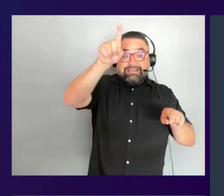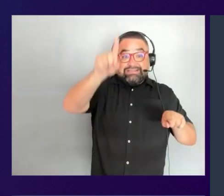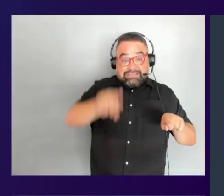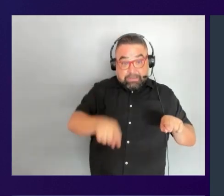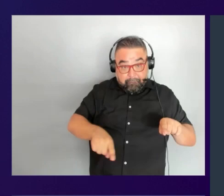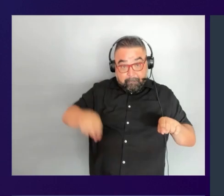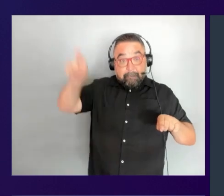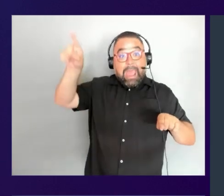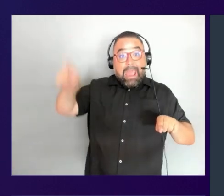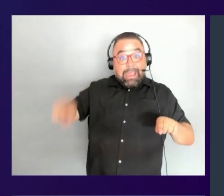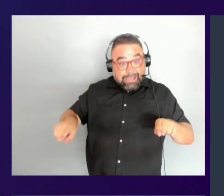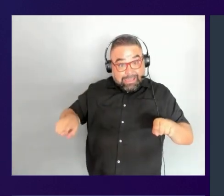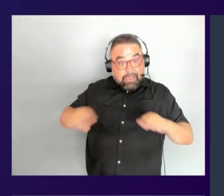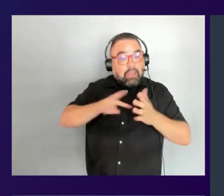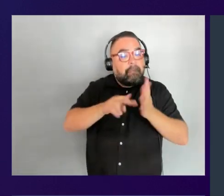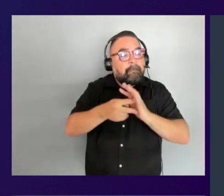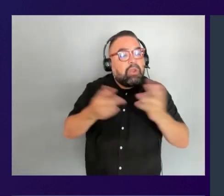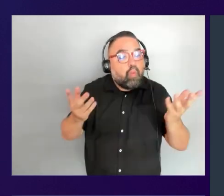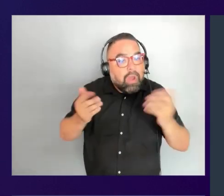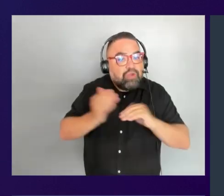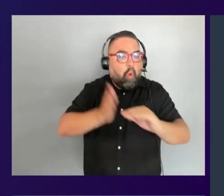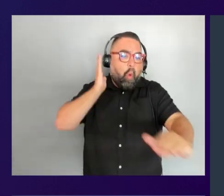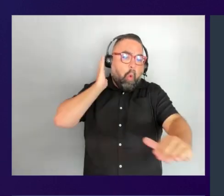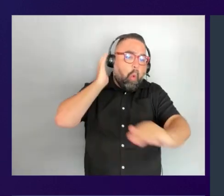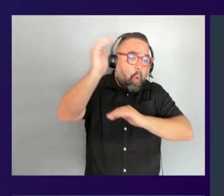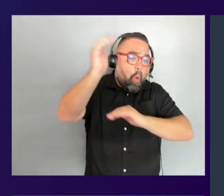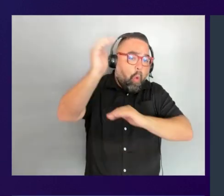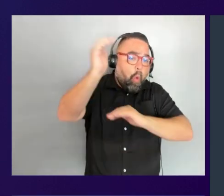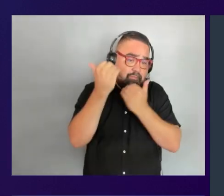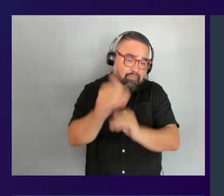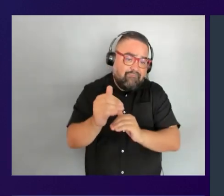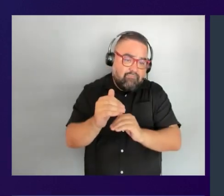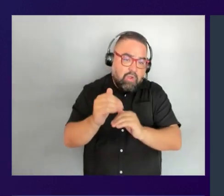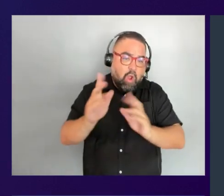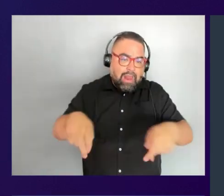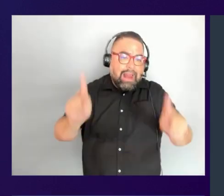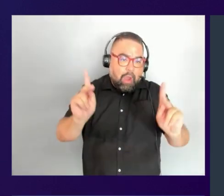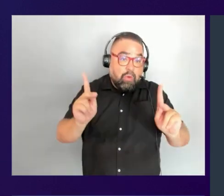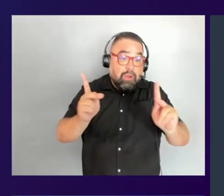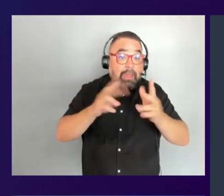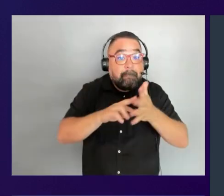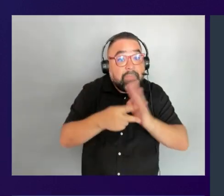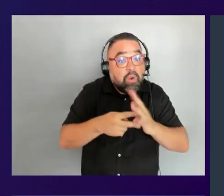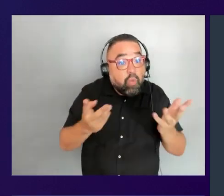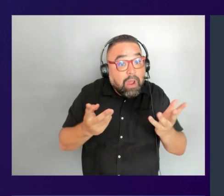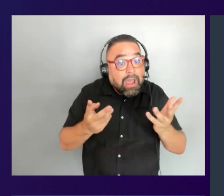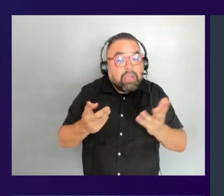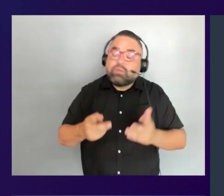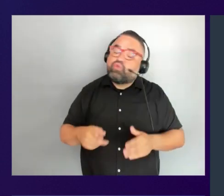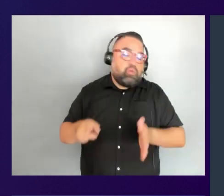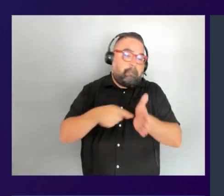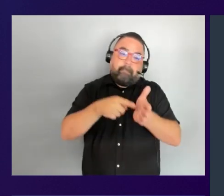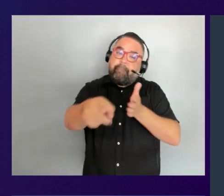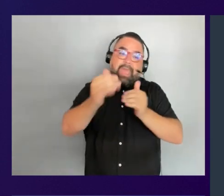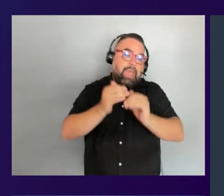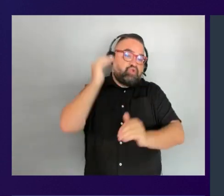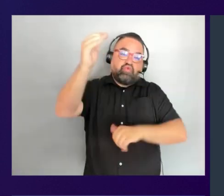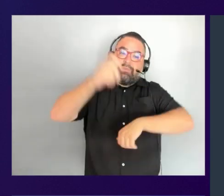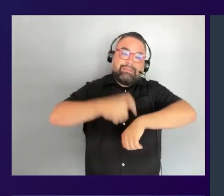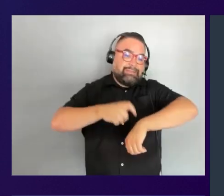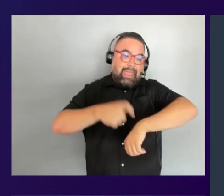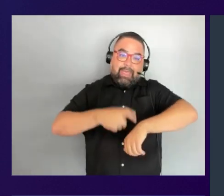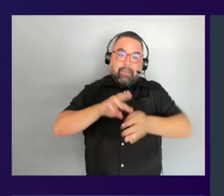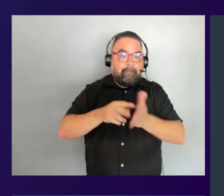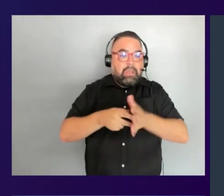and over-provision to guarantee application availability. But then you end up paying for the long periods of time where your application does not